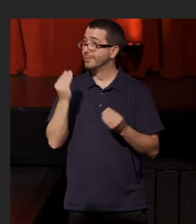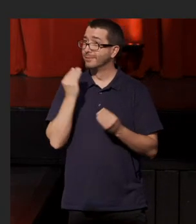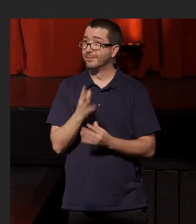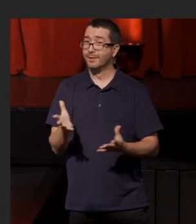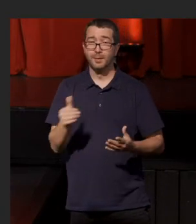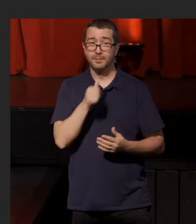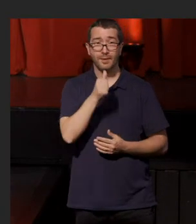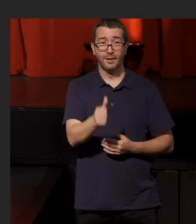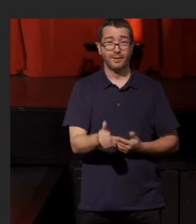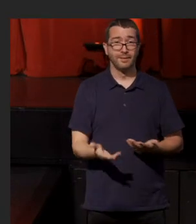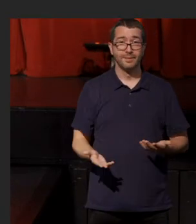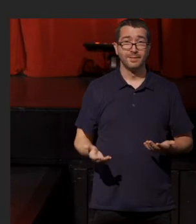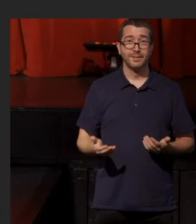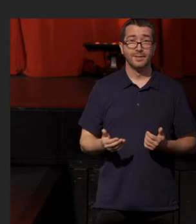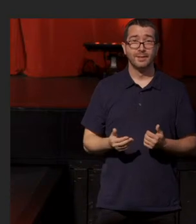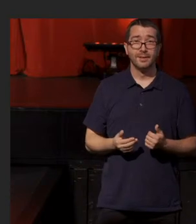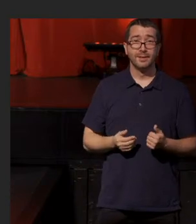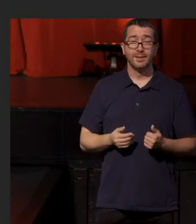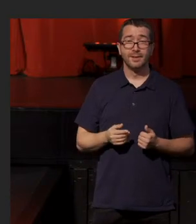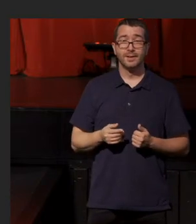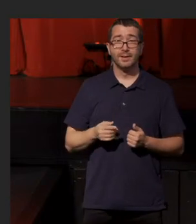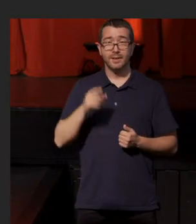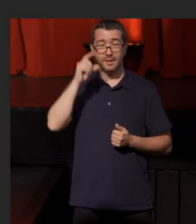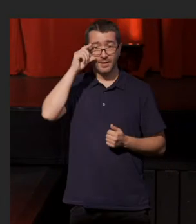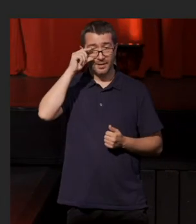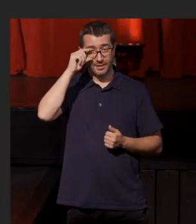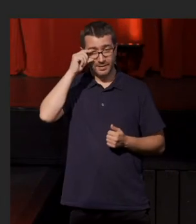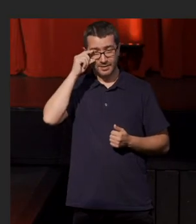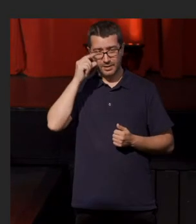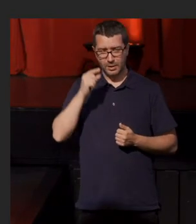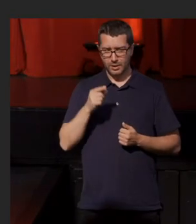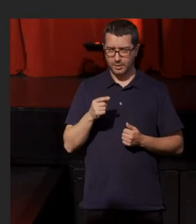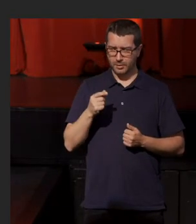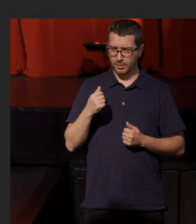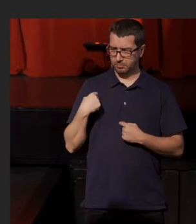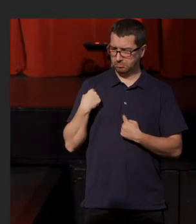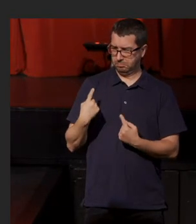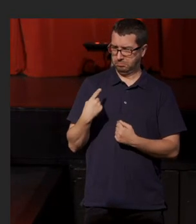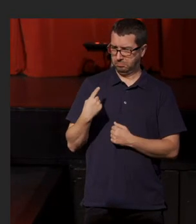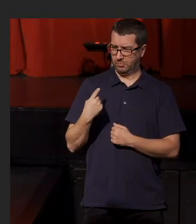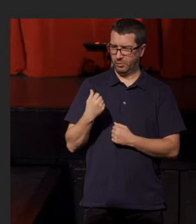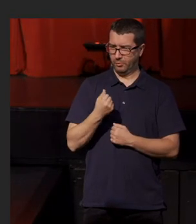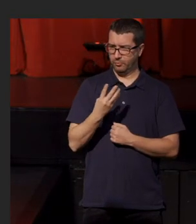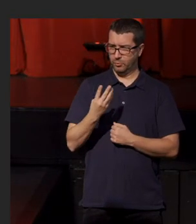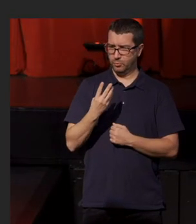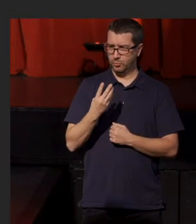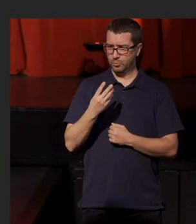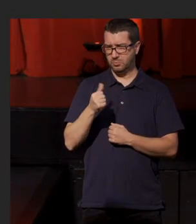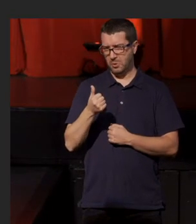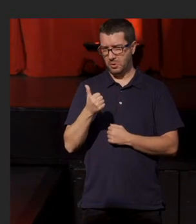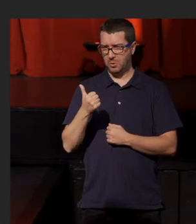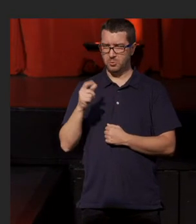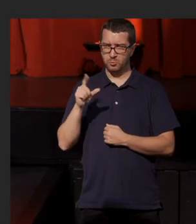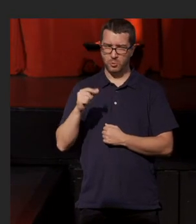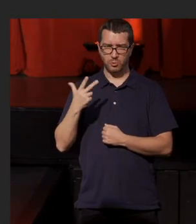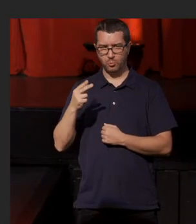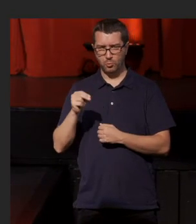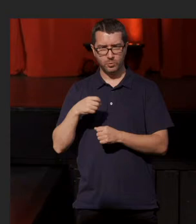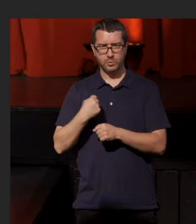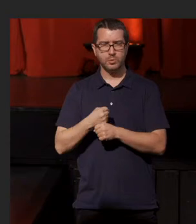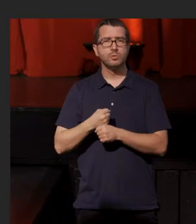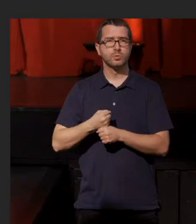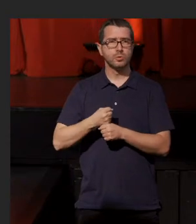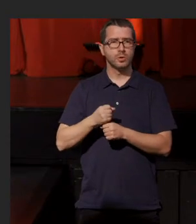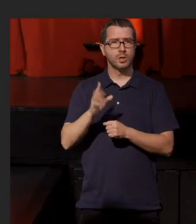You know, there has been a process over the last couple of decades that I think has its roots in